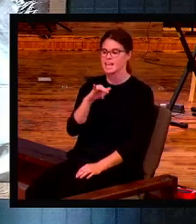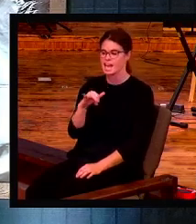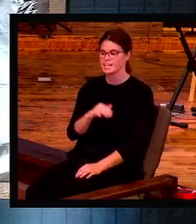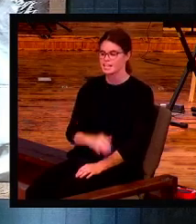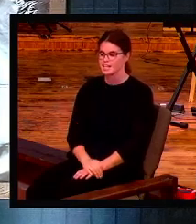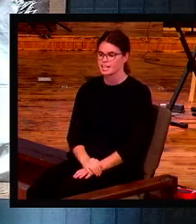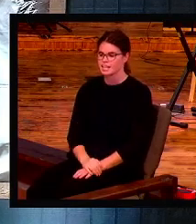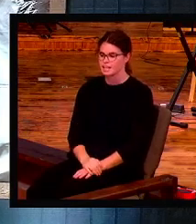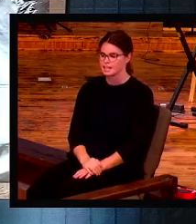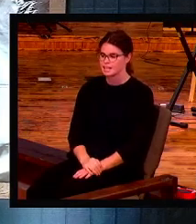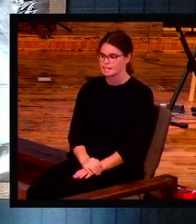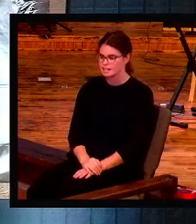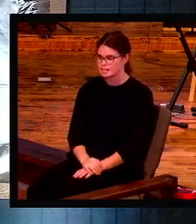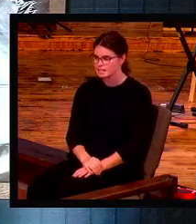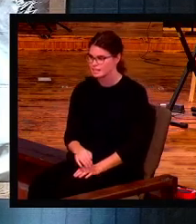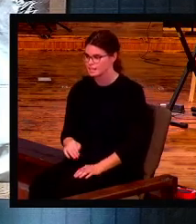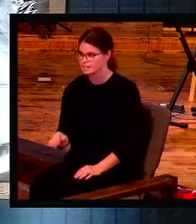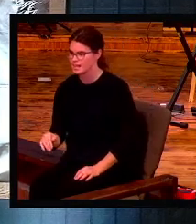to the left or right.